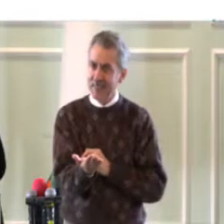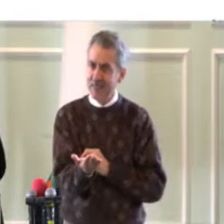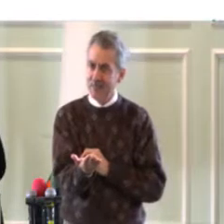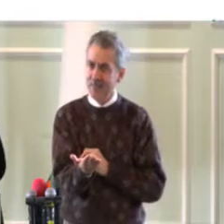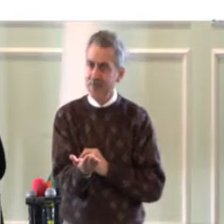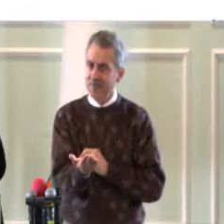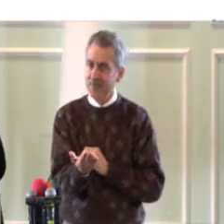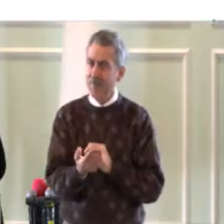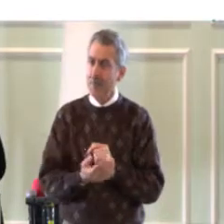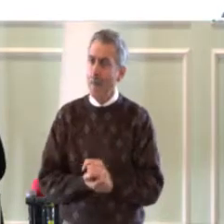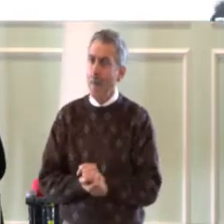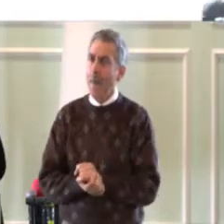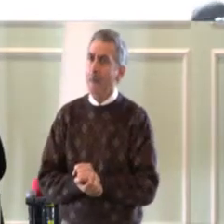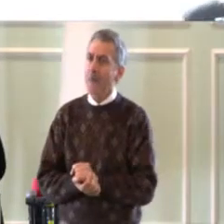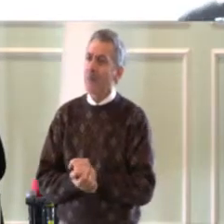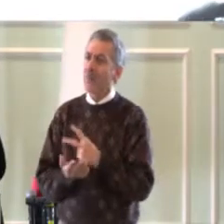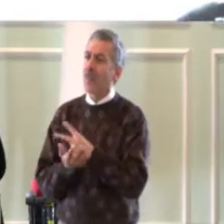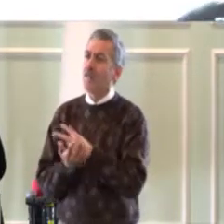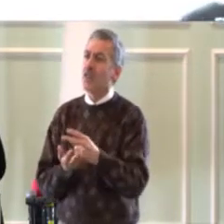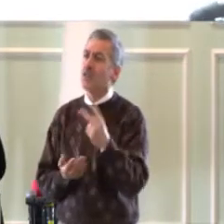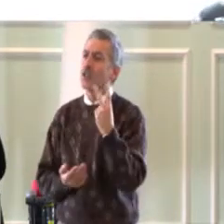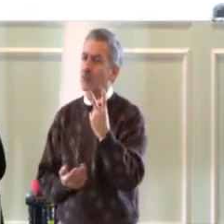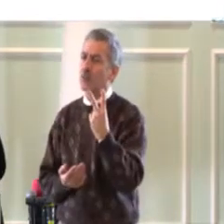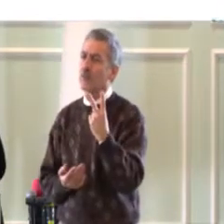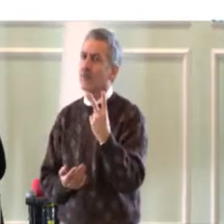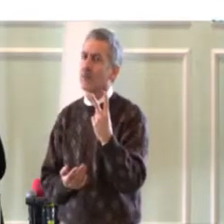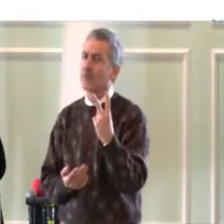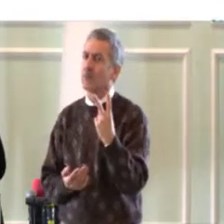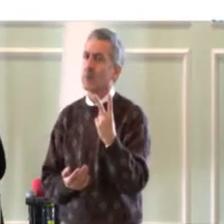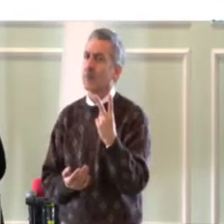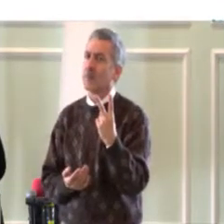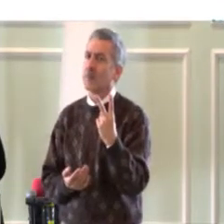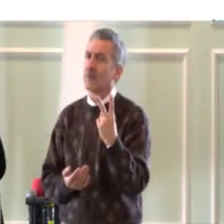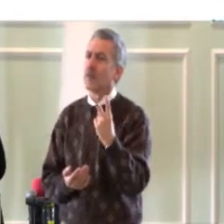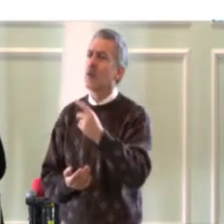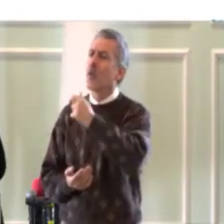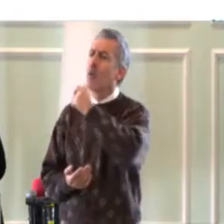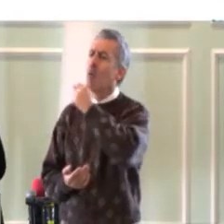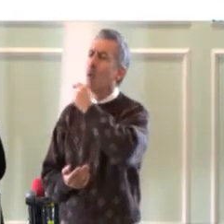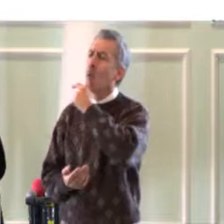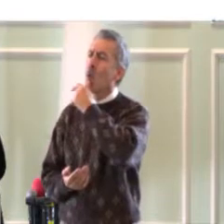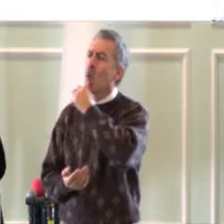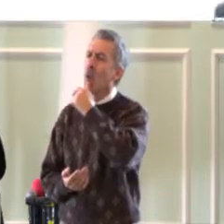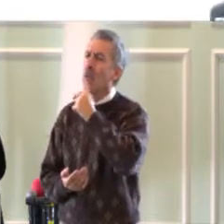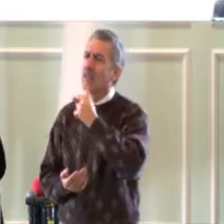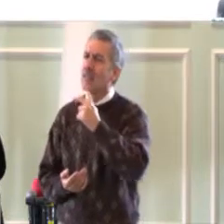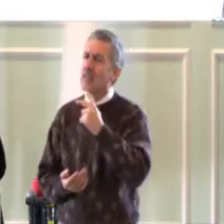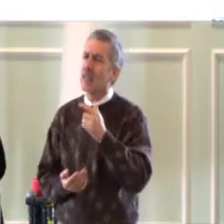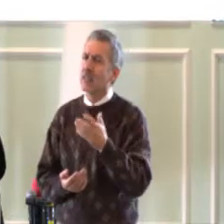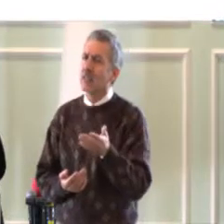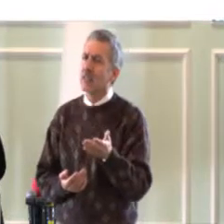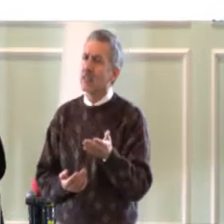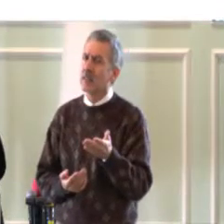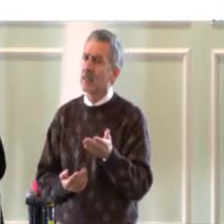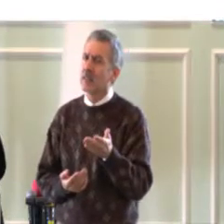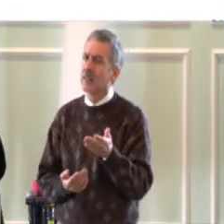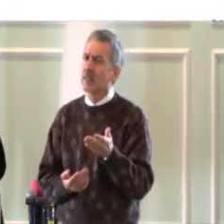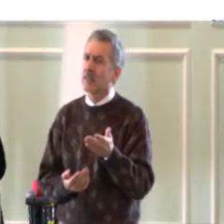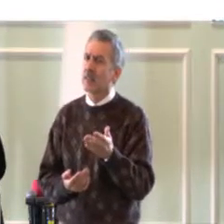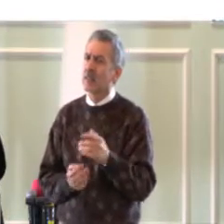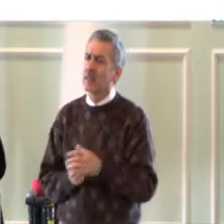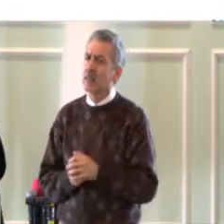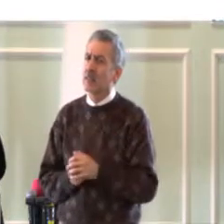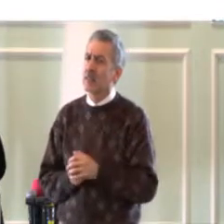say? In verse 2, the Bible says, "Who is this?" Now that he's speaking to Job